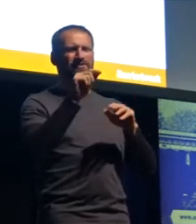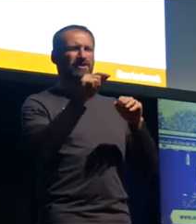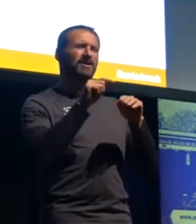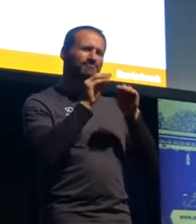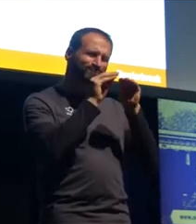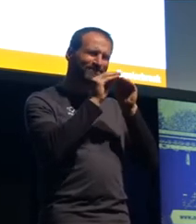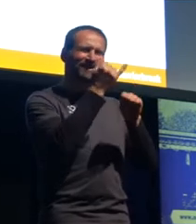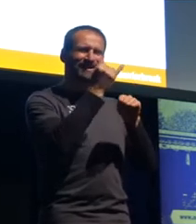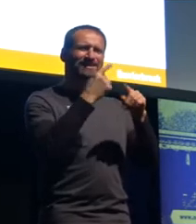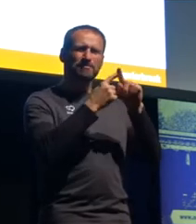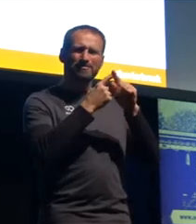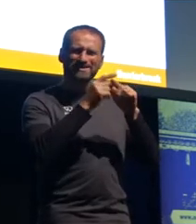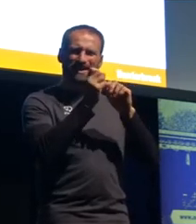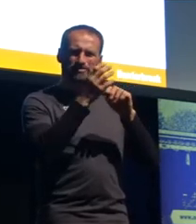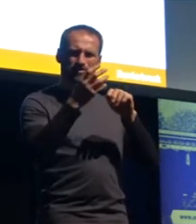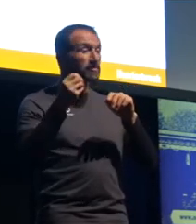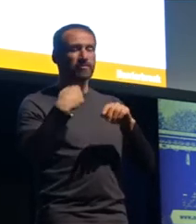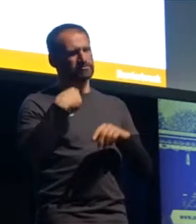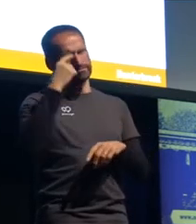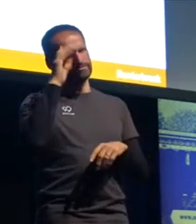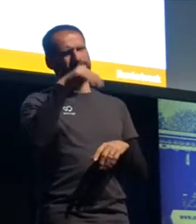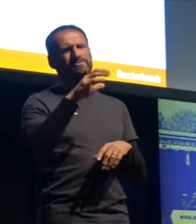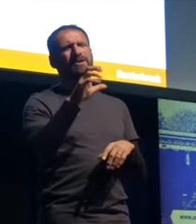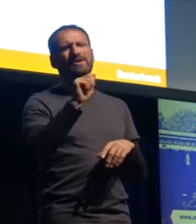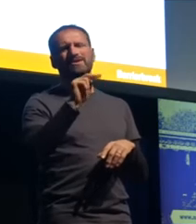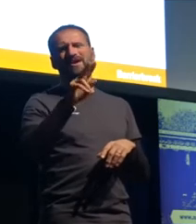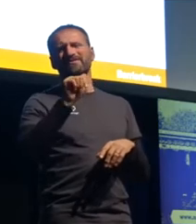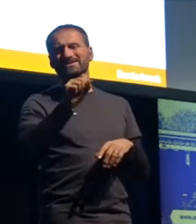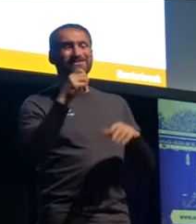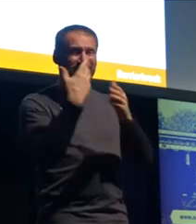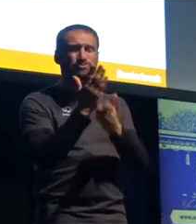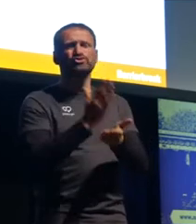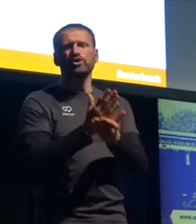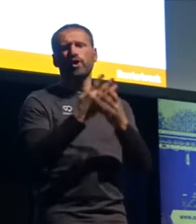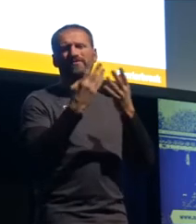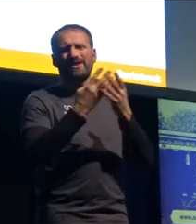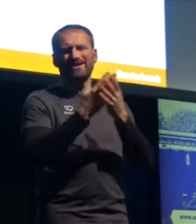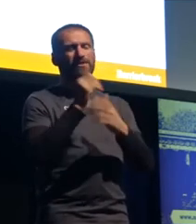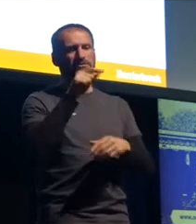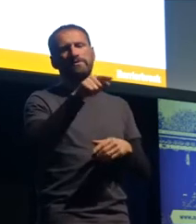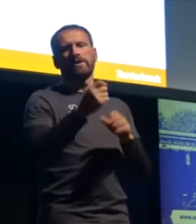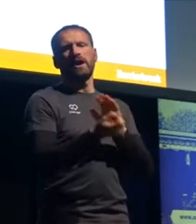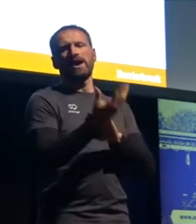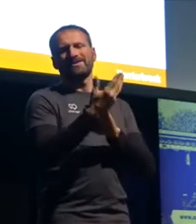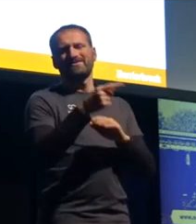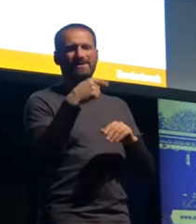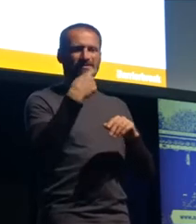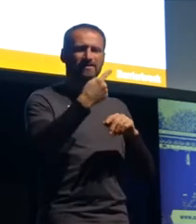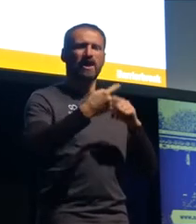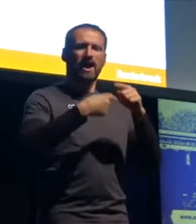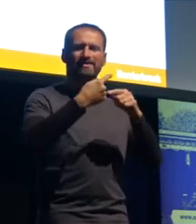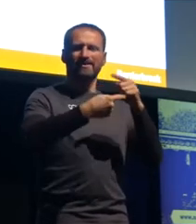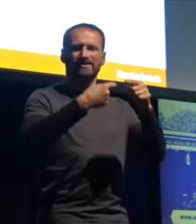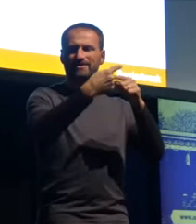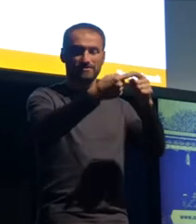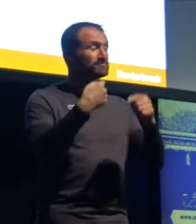you know, there are already available filters in Canvas that you can use. And you can actually chain these filters one after the other. So this is what